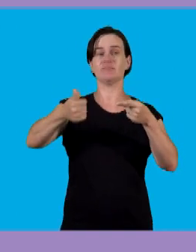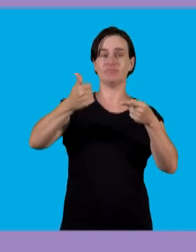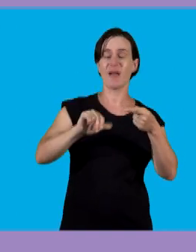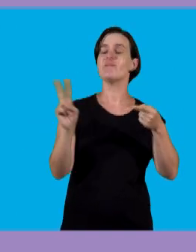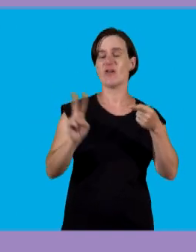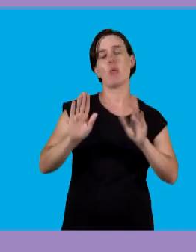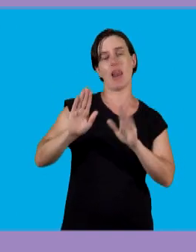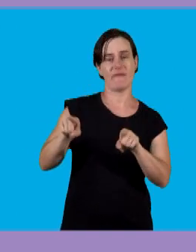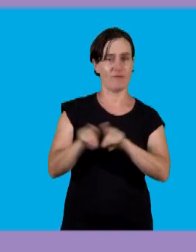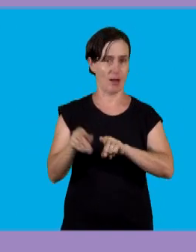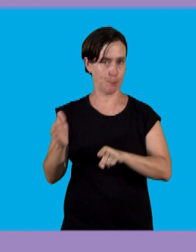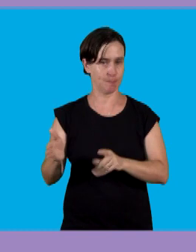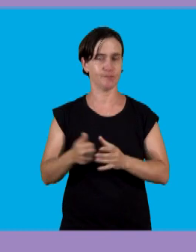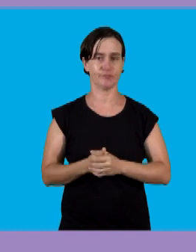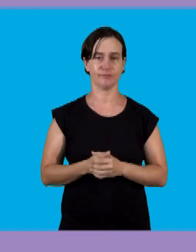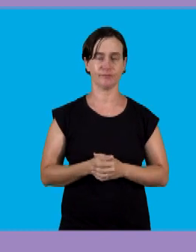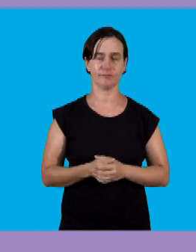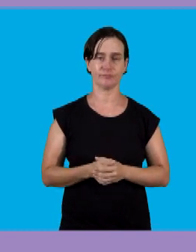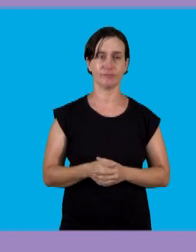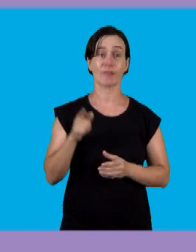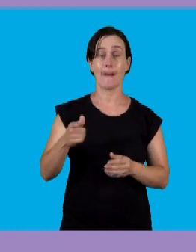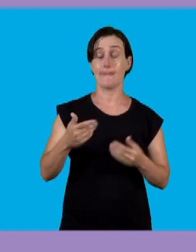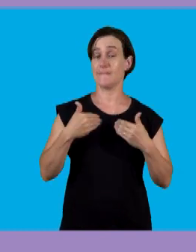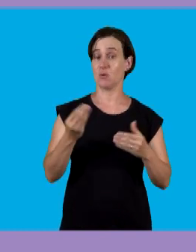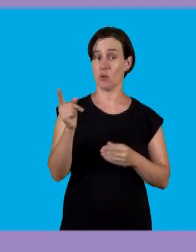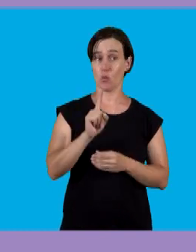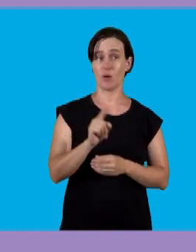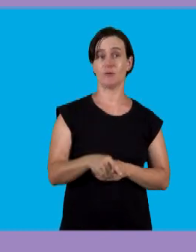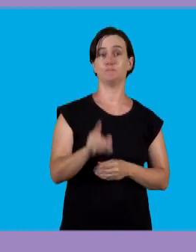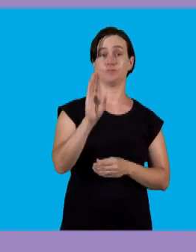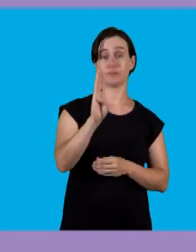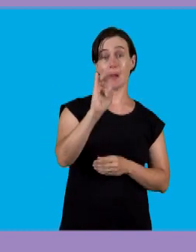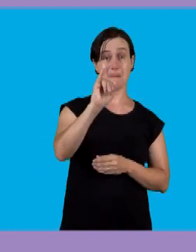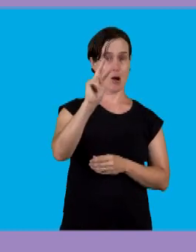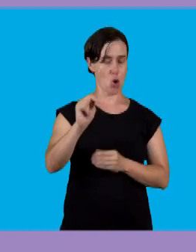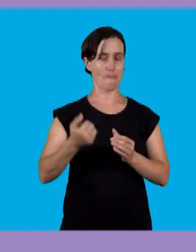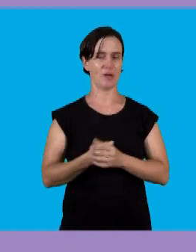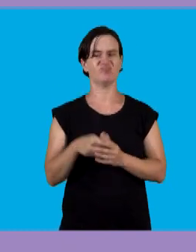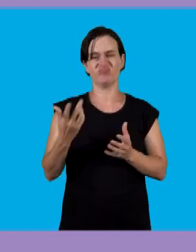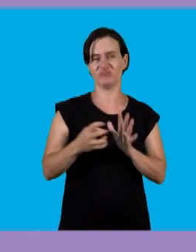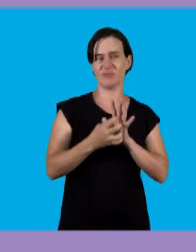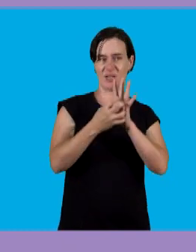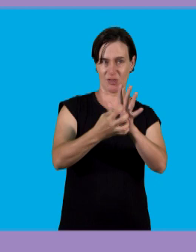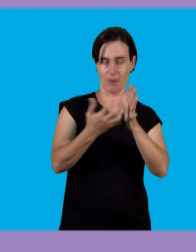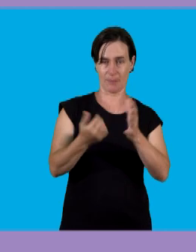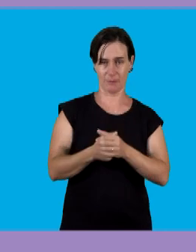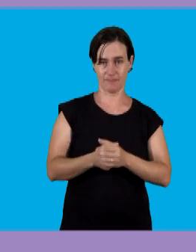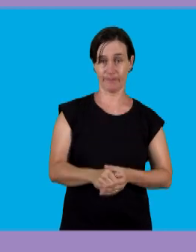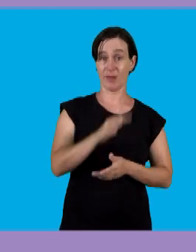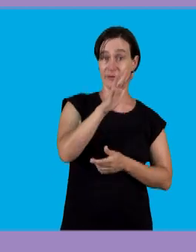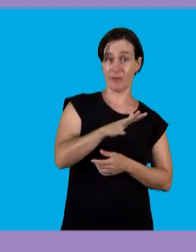or trinomials. Let's start with the binomials. As an example here, we have 15x